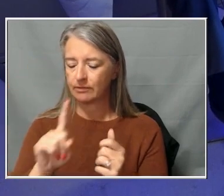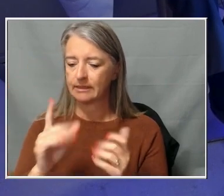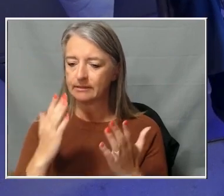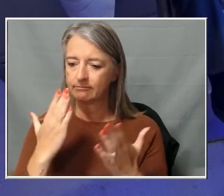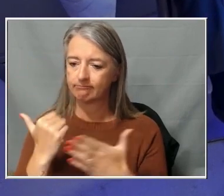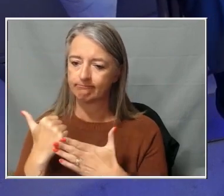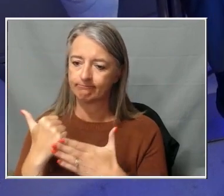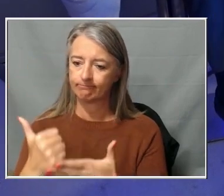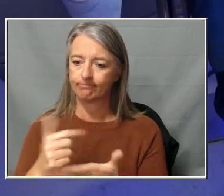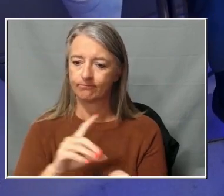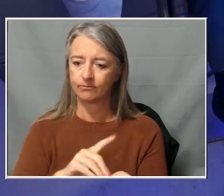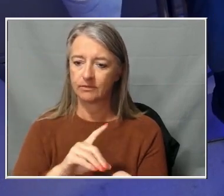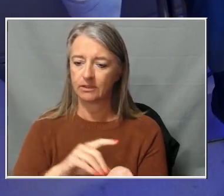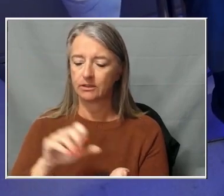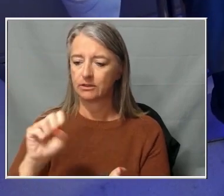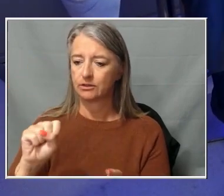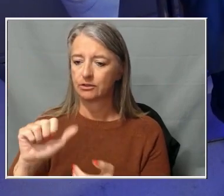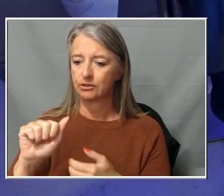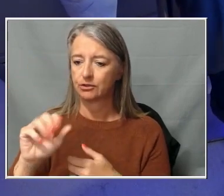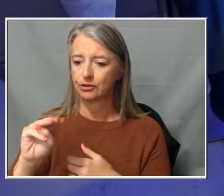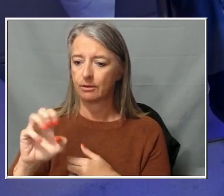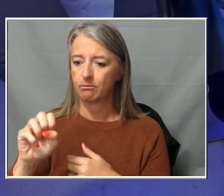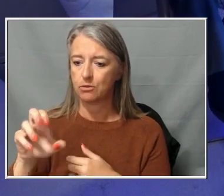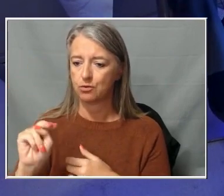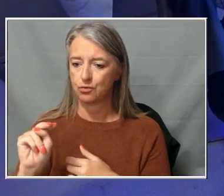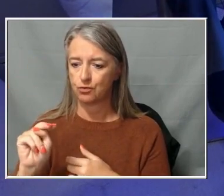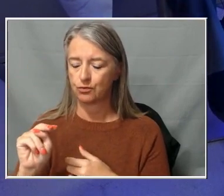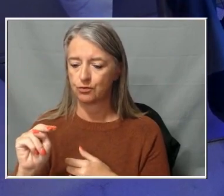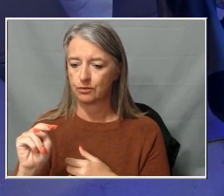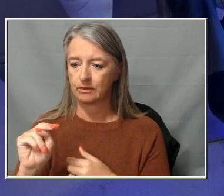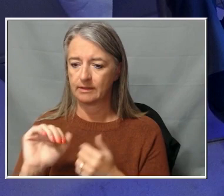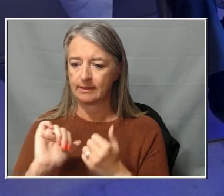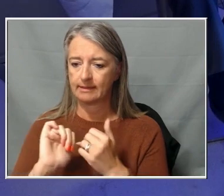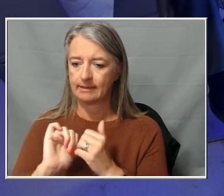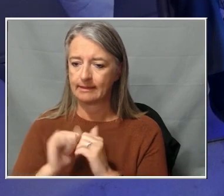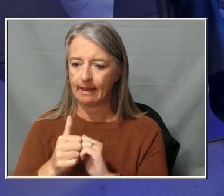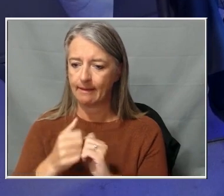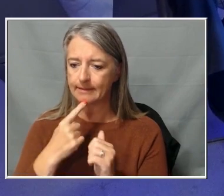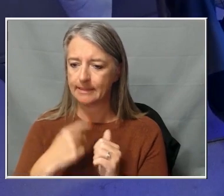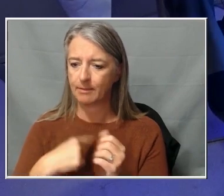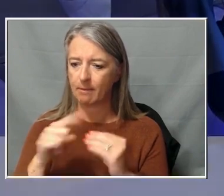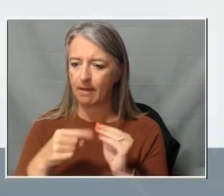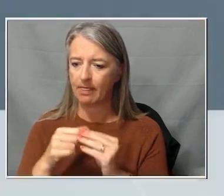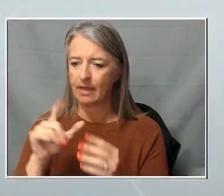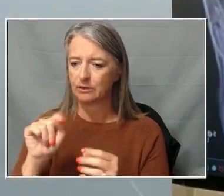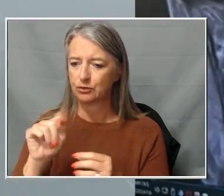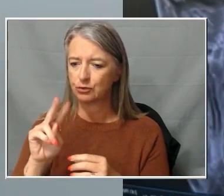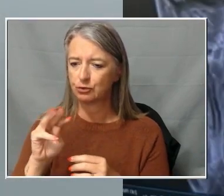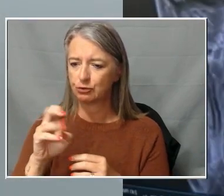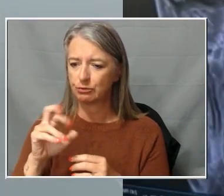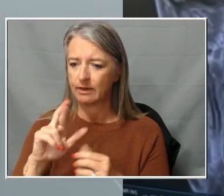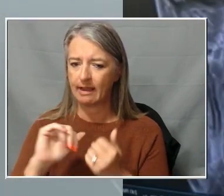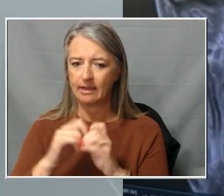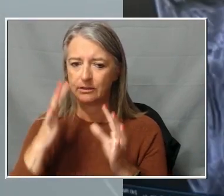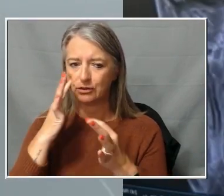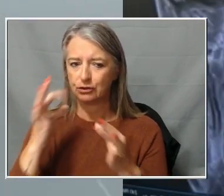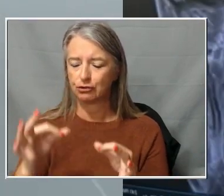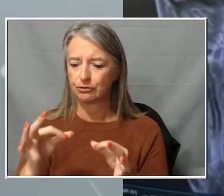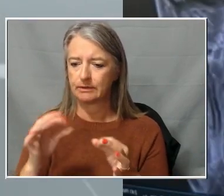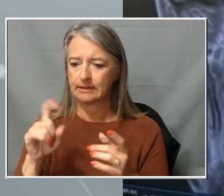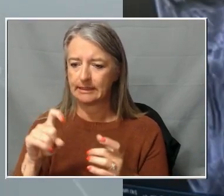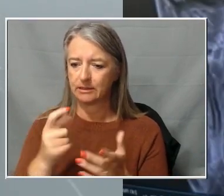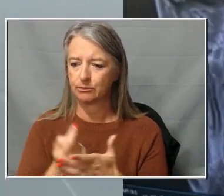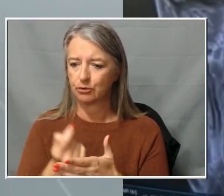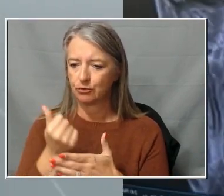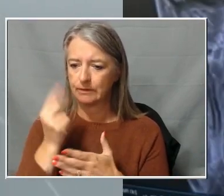bring in Dr. Shamoon. How did you, tell us about that tumor. How did you determine that this was something that needed to be removed? And we're